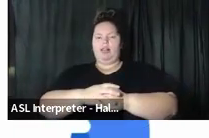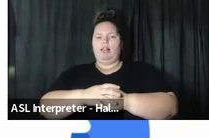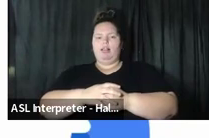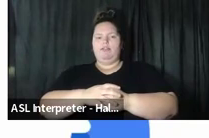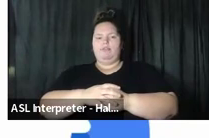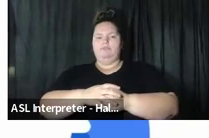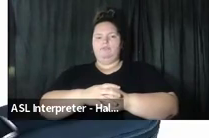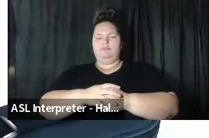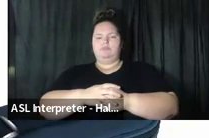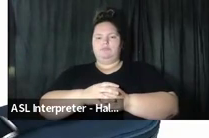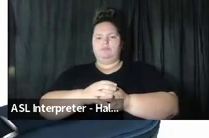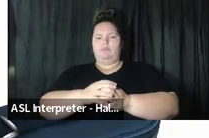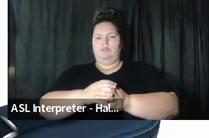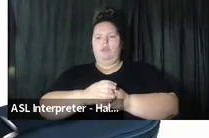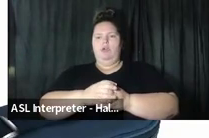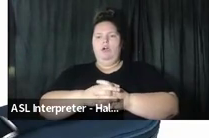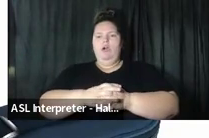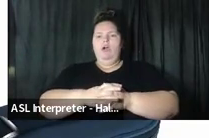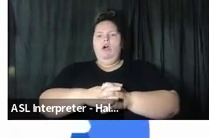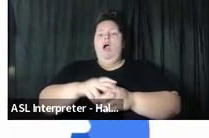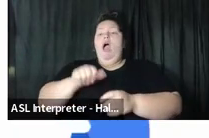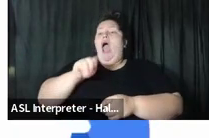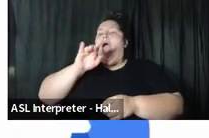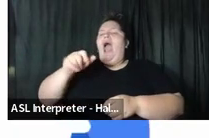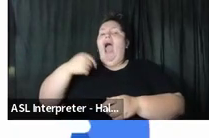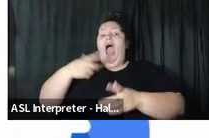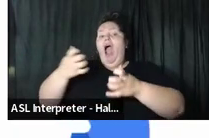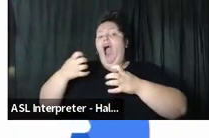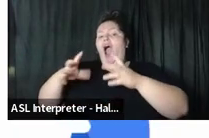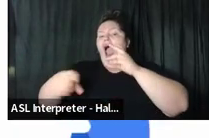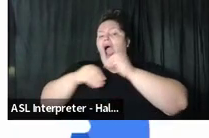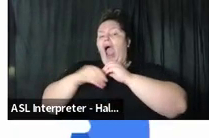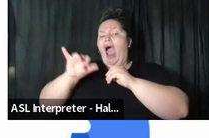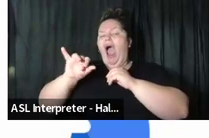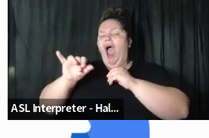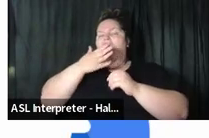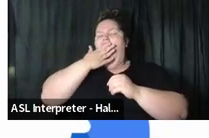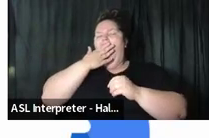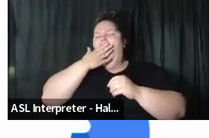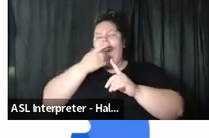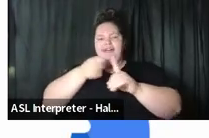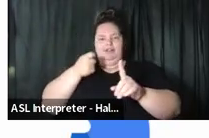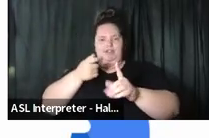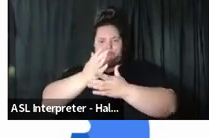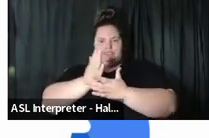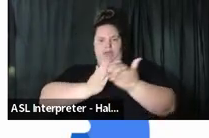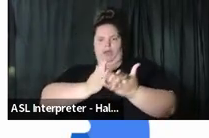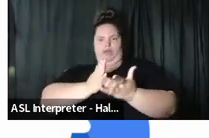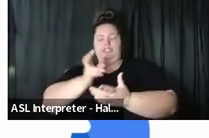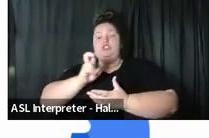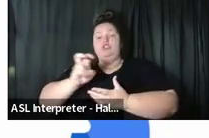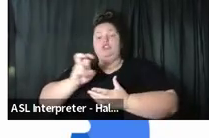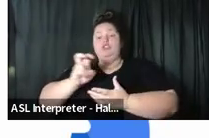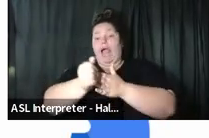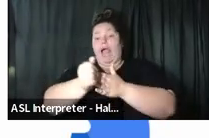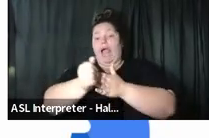traveling. And I just wanted to add on to that. So like from some of the travel guides that I've seen,